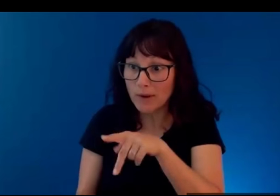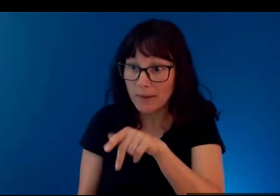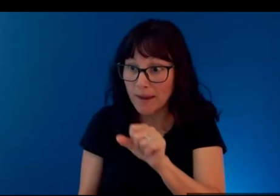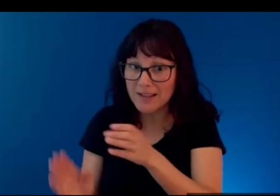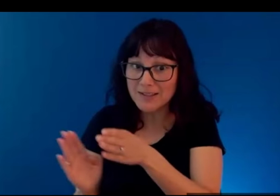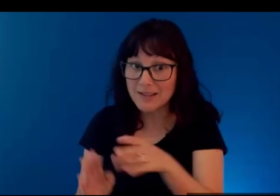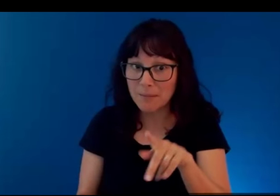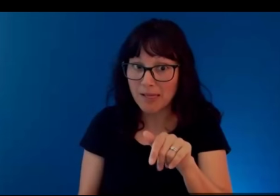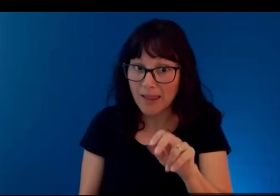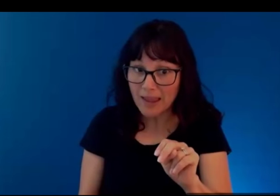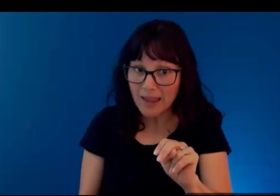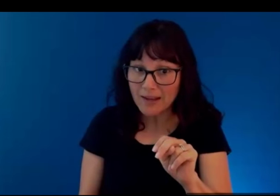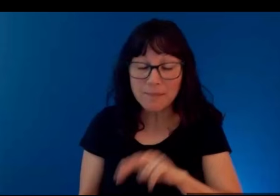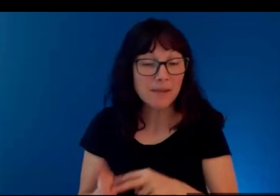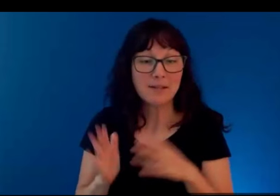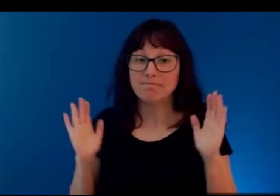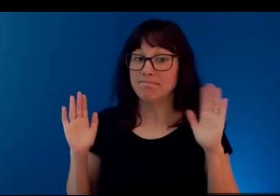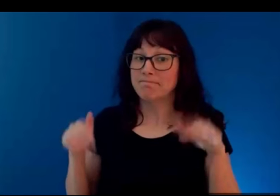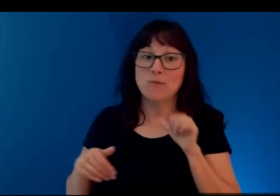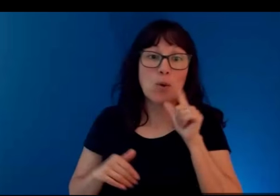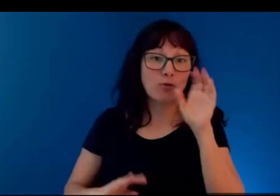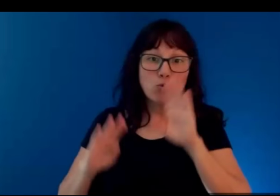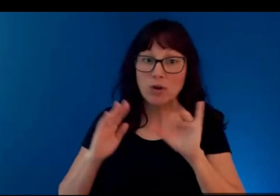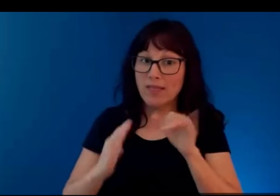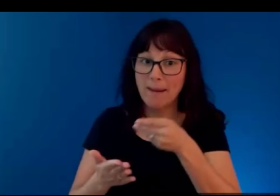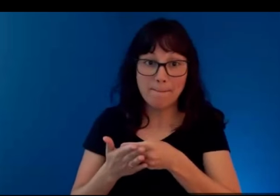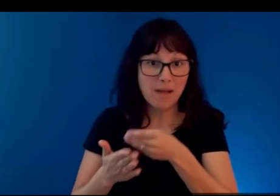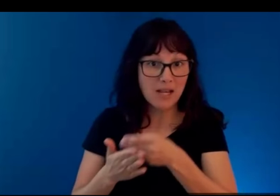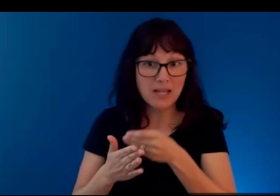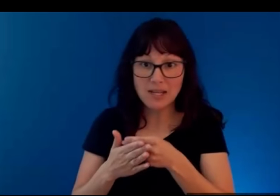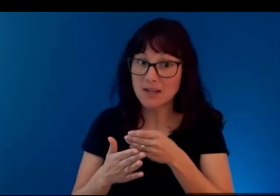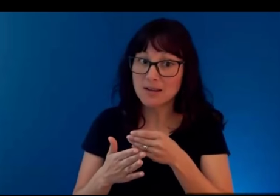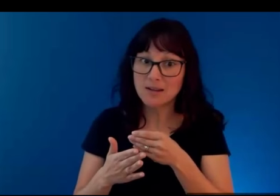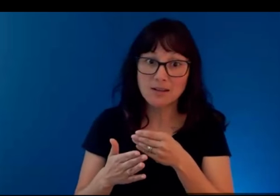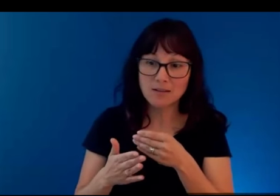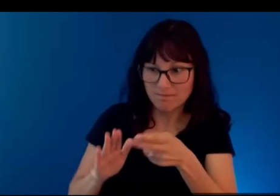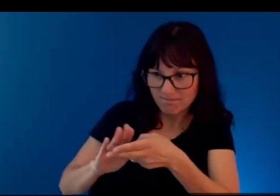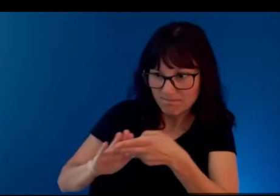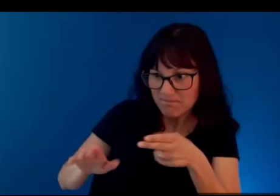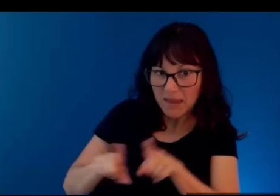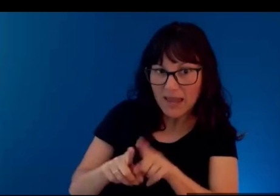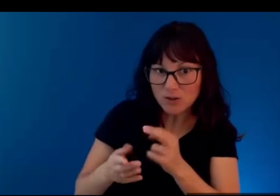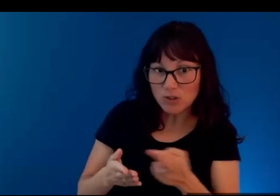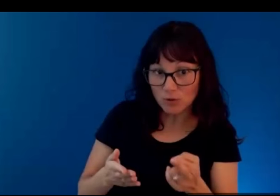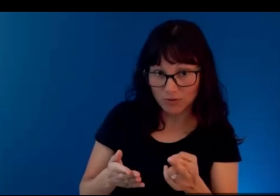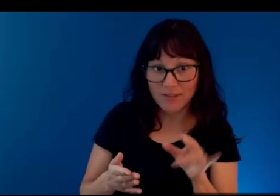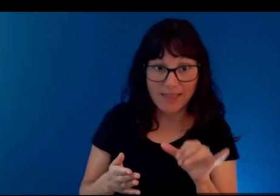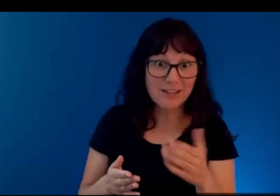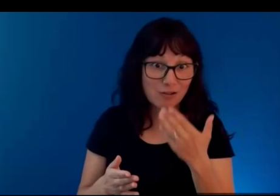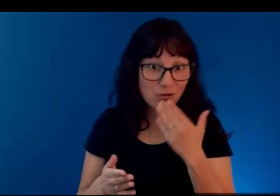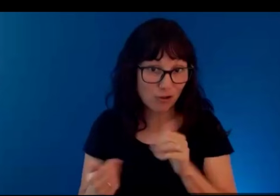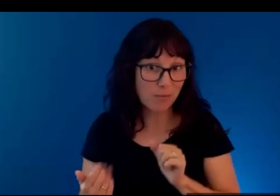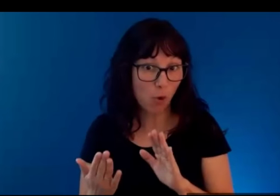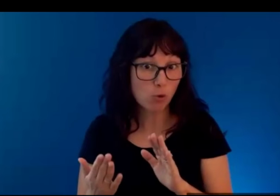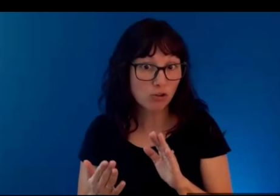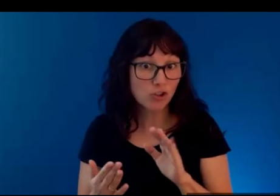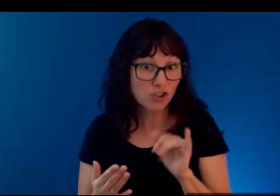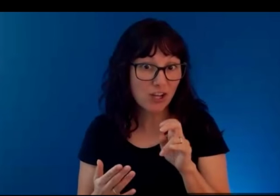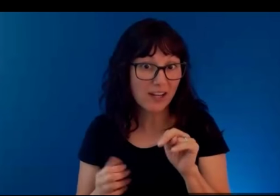plan. Jaden doesn't have to worry about that money counting as a resource. So that was a great way for Jaden to be able to